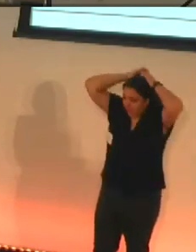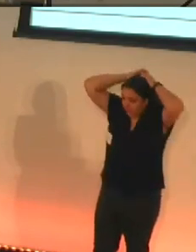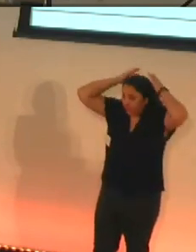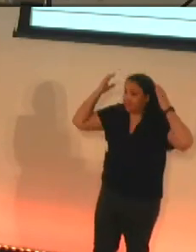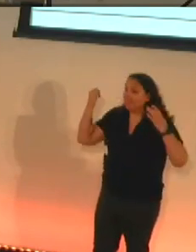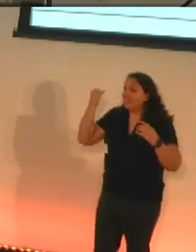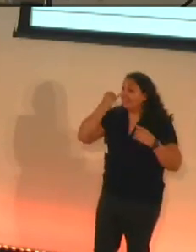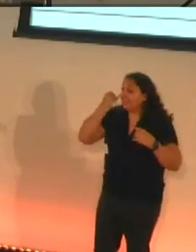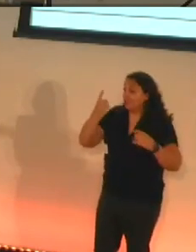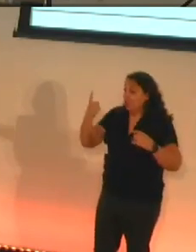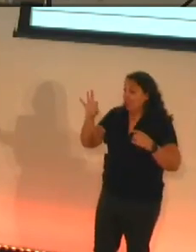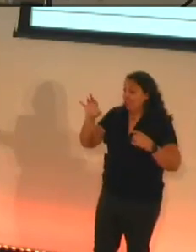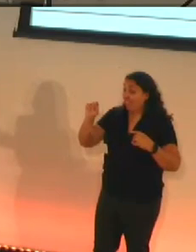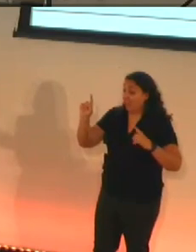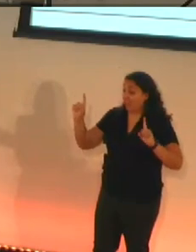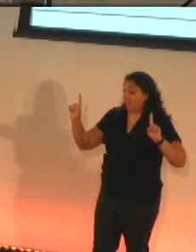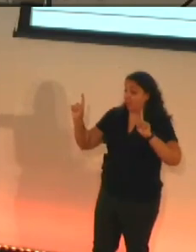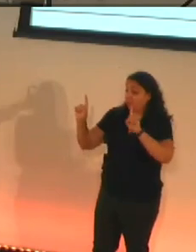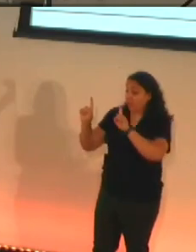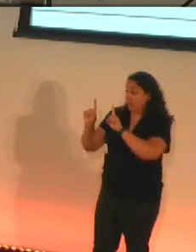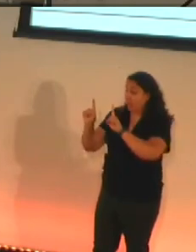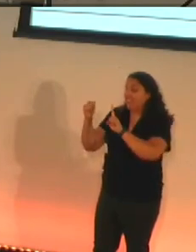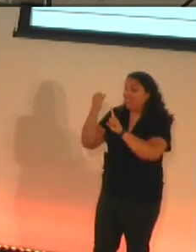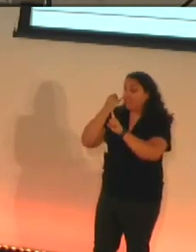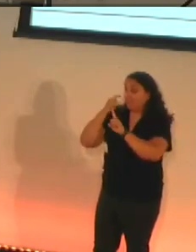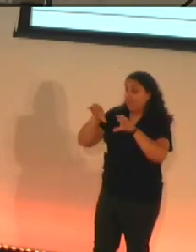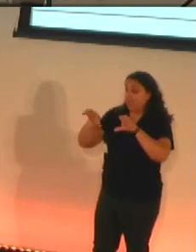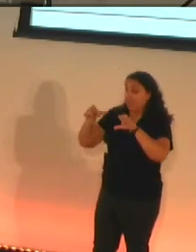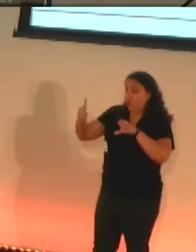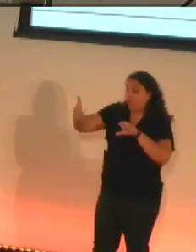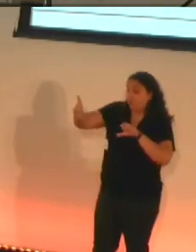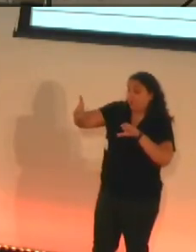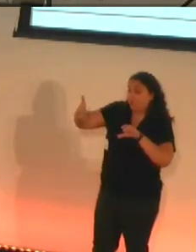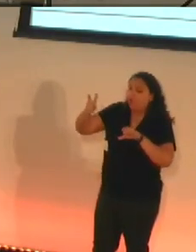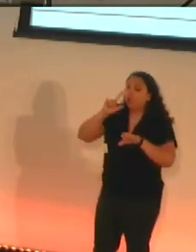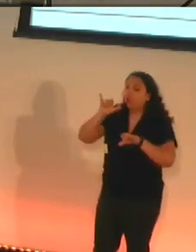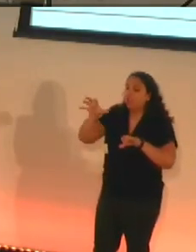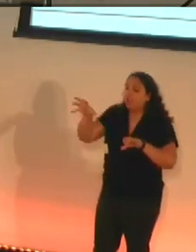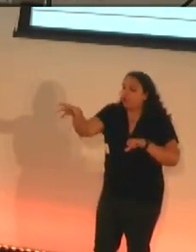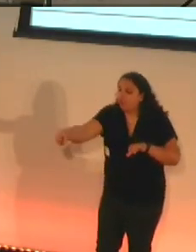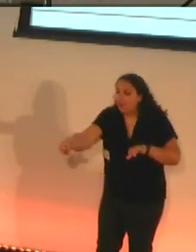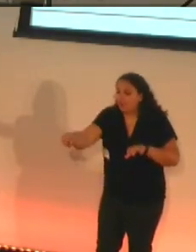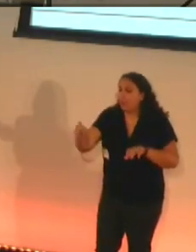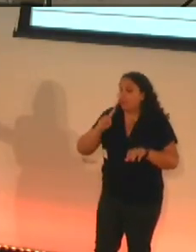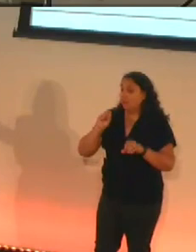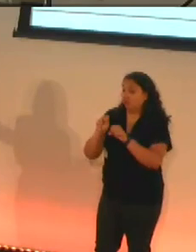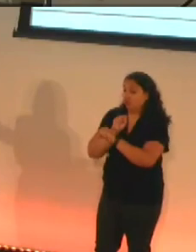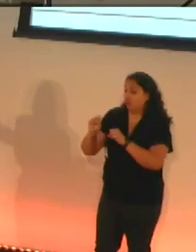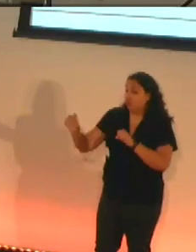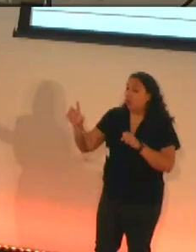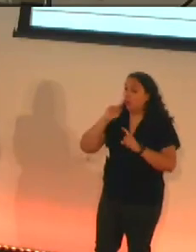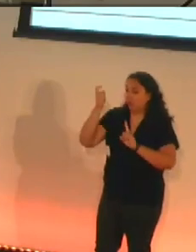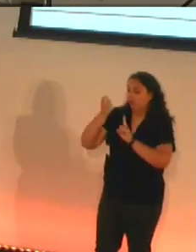1 foot of her and then performs the grabbing action as though they were grabbing an object, they actually grab on to the